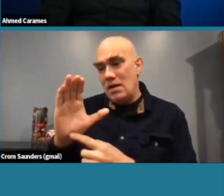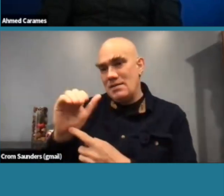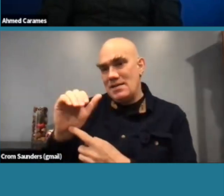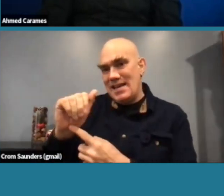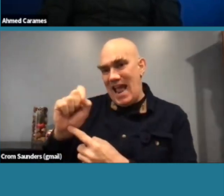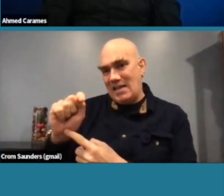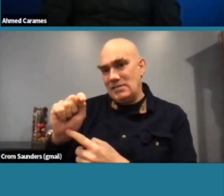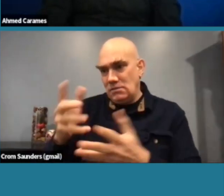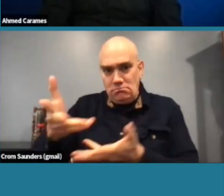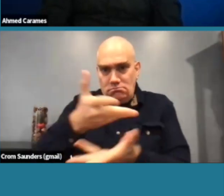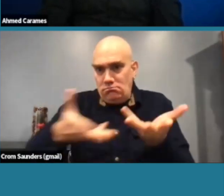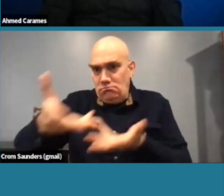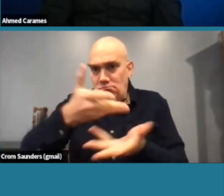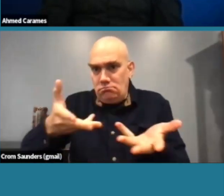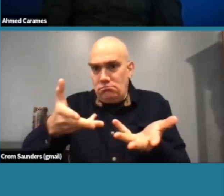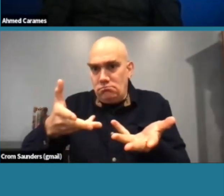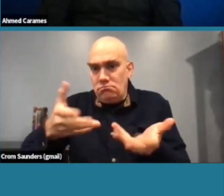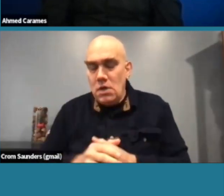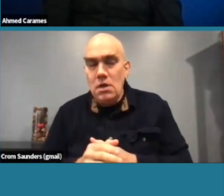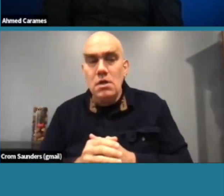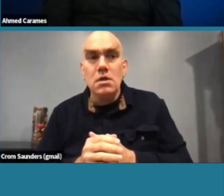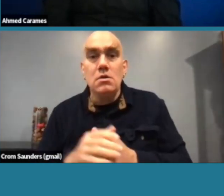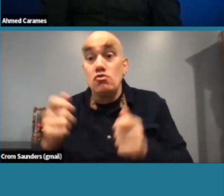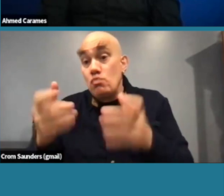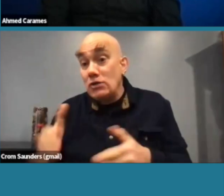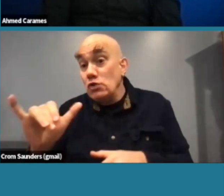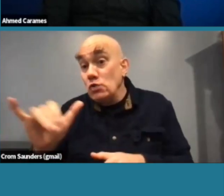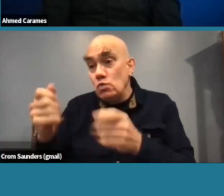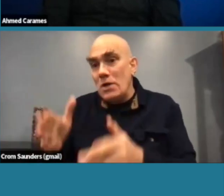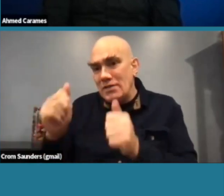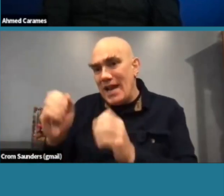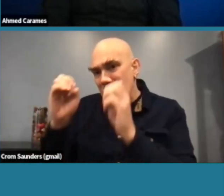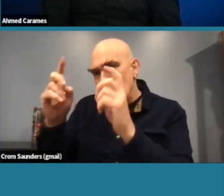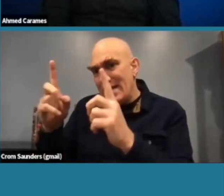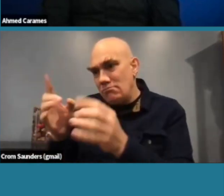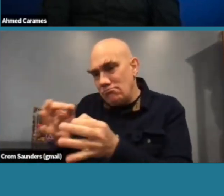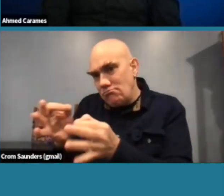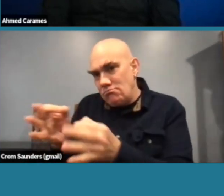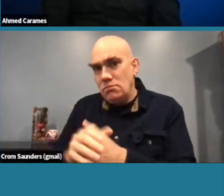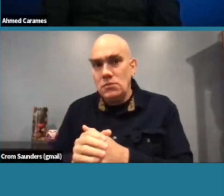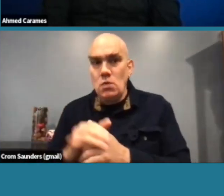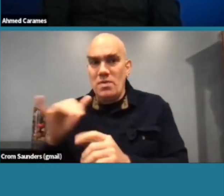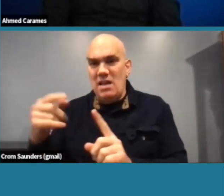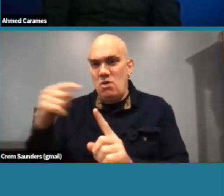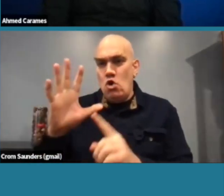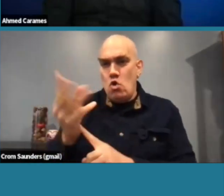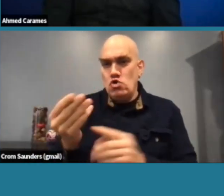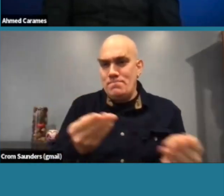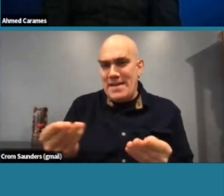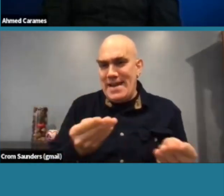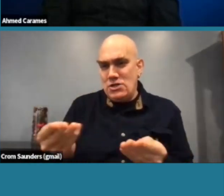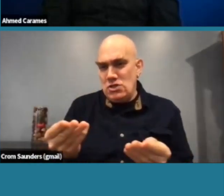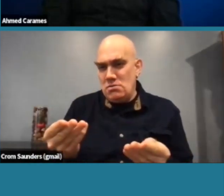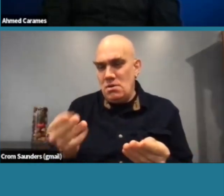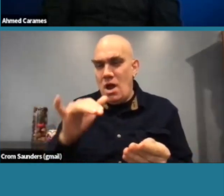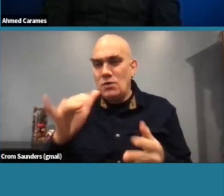So DASLs can provide that advice and direct that advice so that they can improve the show as best as possible. So